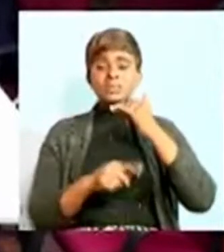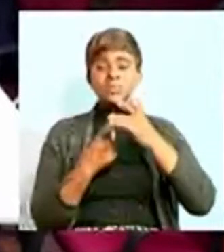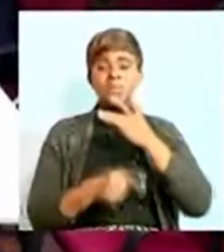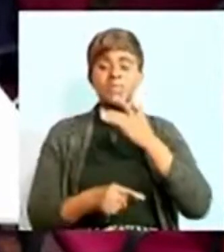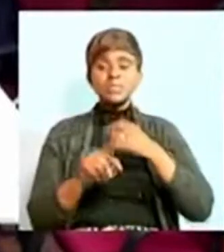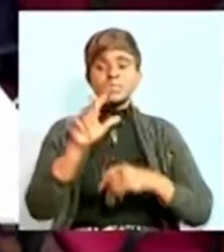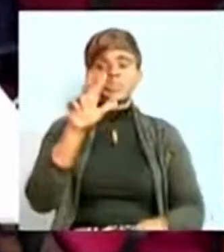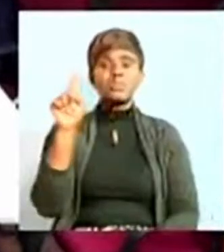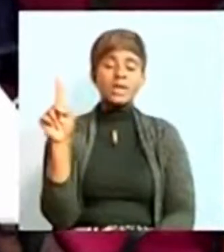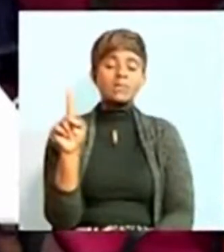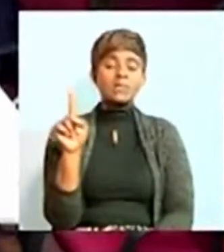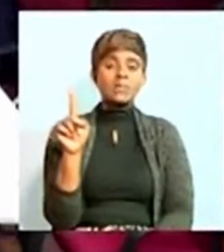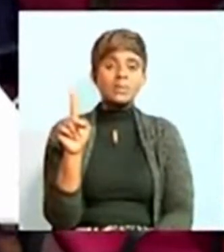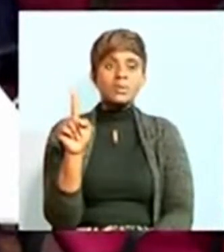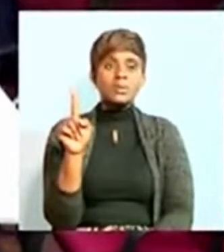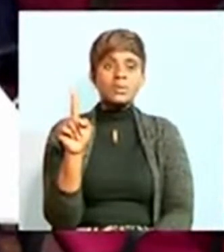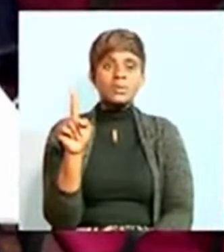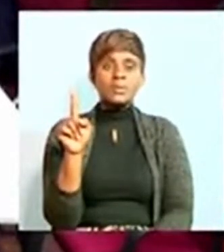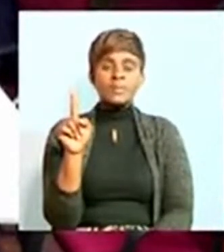31st.